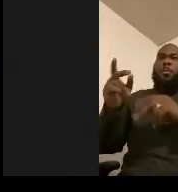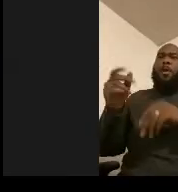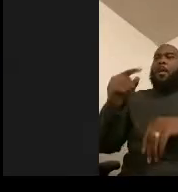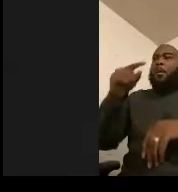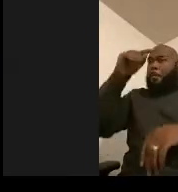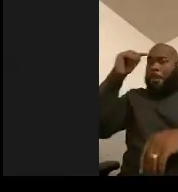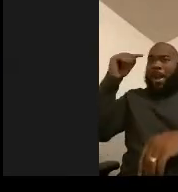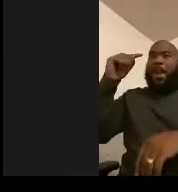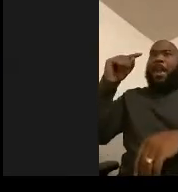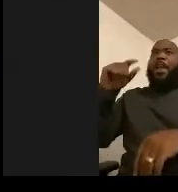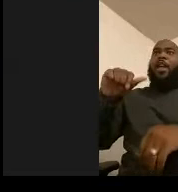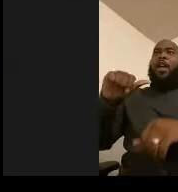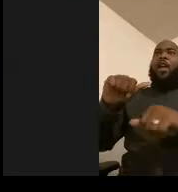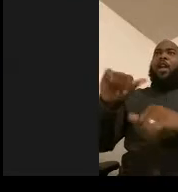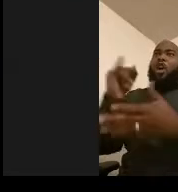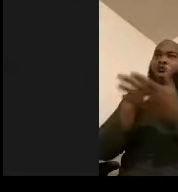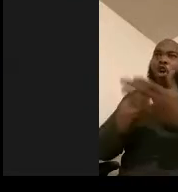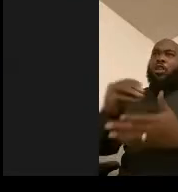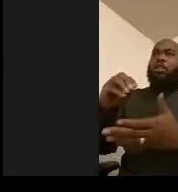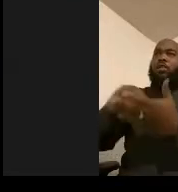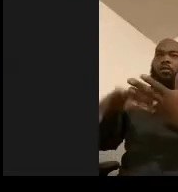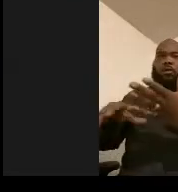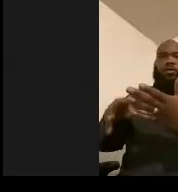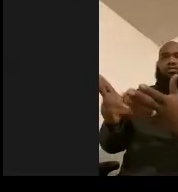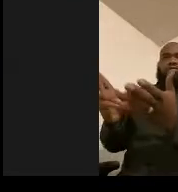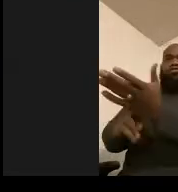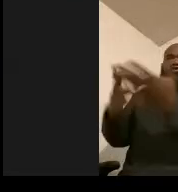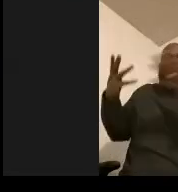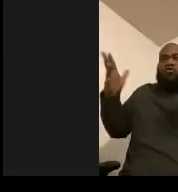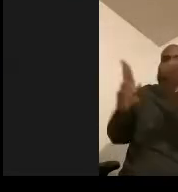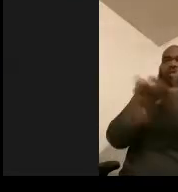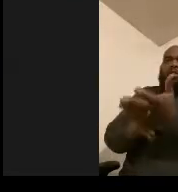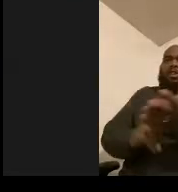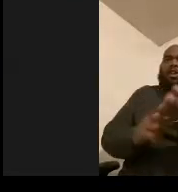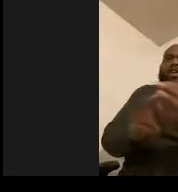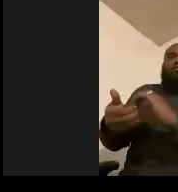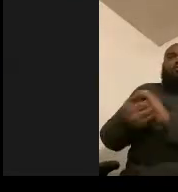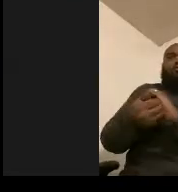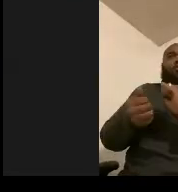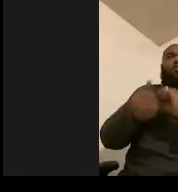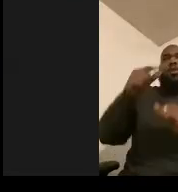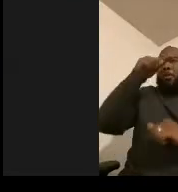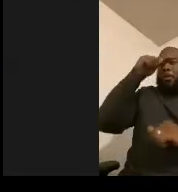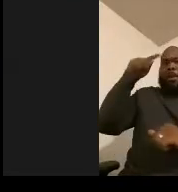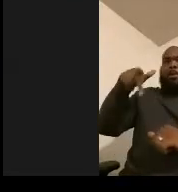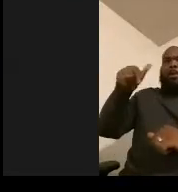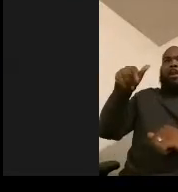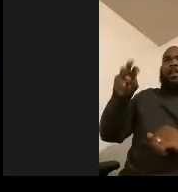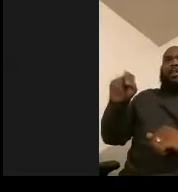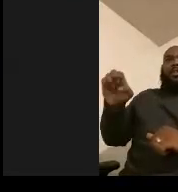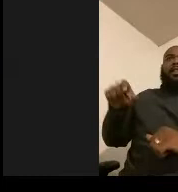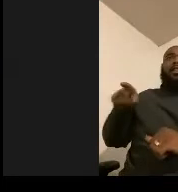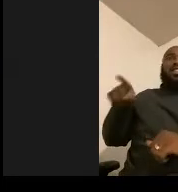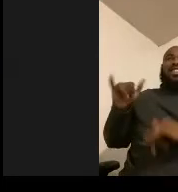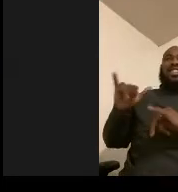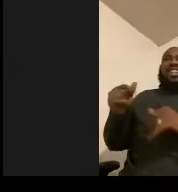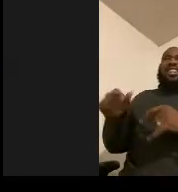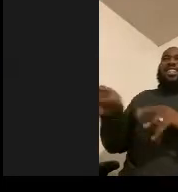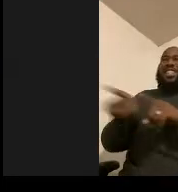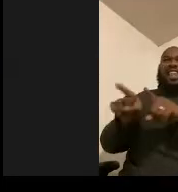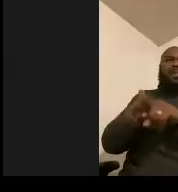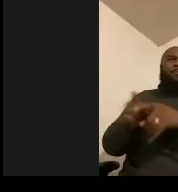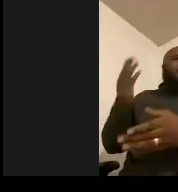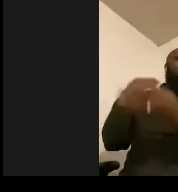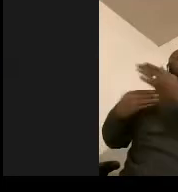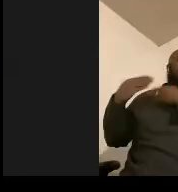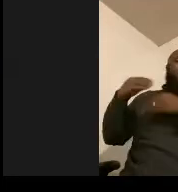2015 statement of Black solidarity with Palestine. And so again, this goes back to the 60s, but it's also very much present,